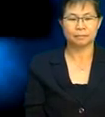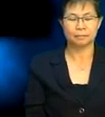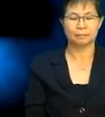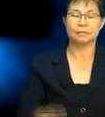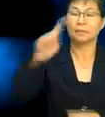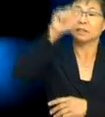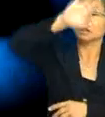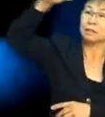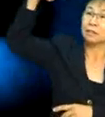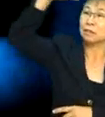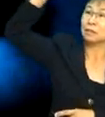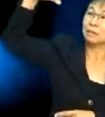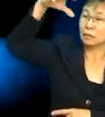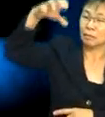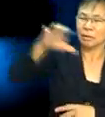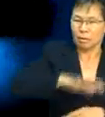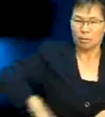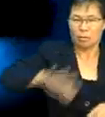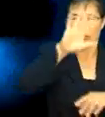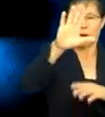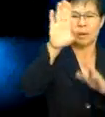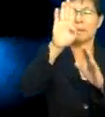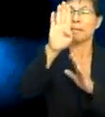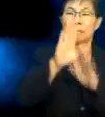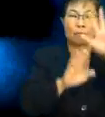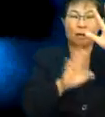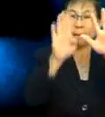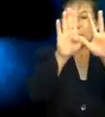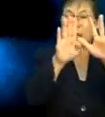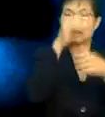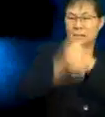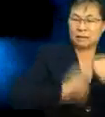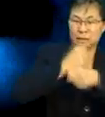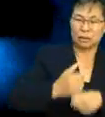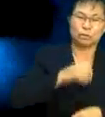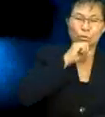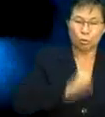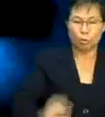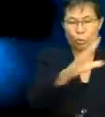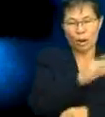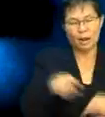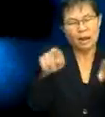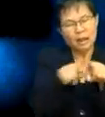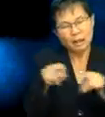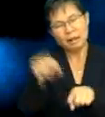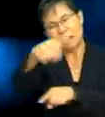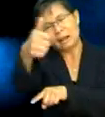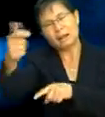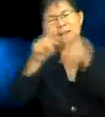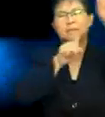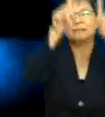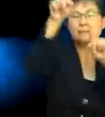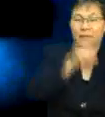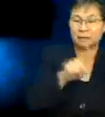The sun is approximately 5 billion years old. And like all other